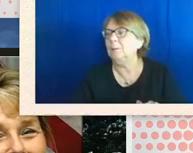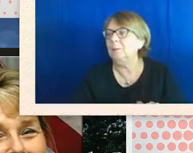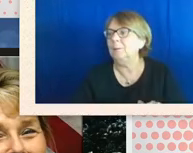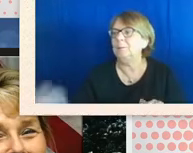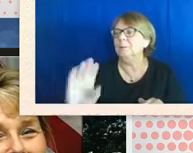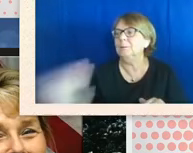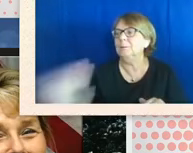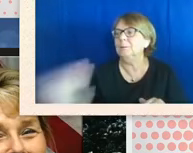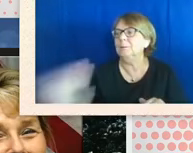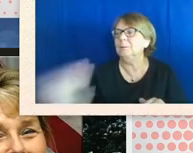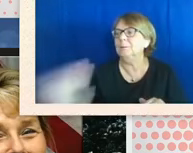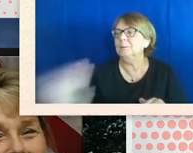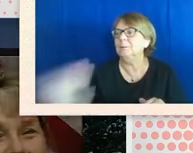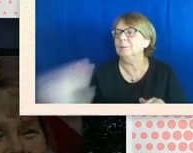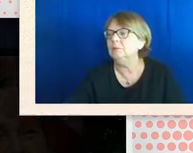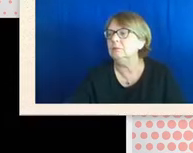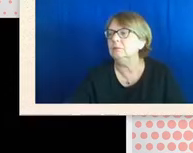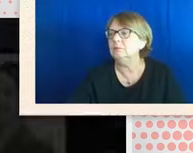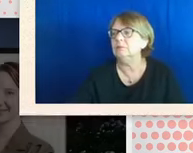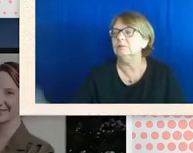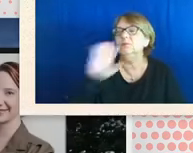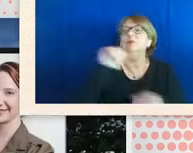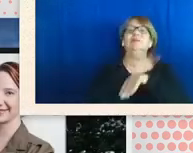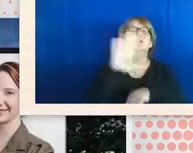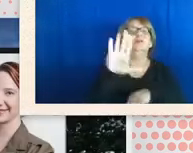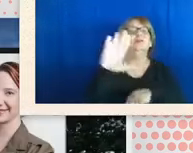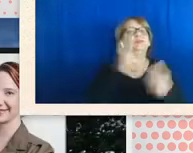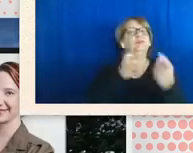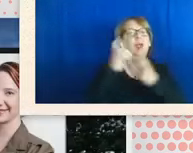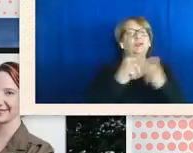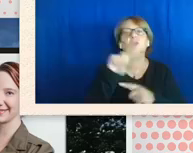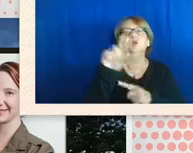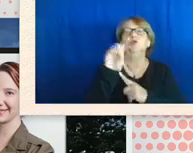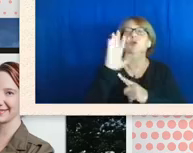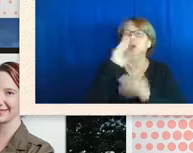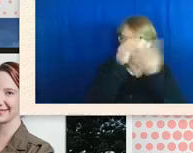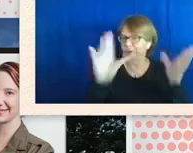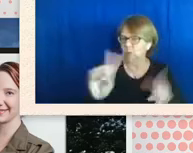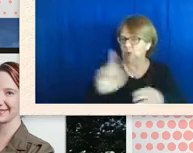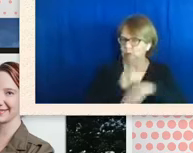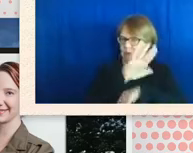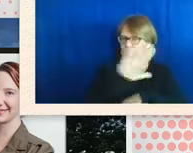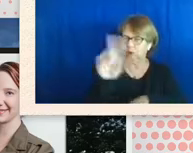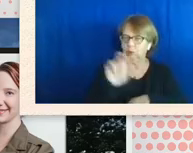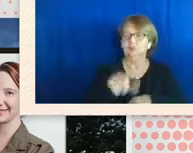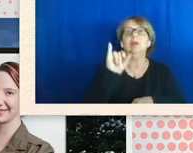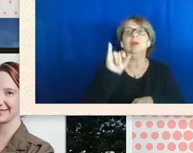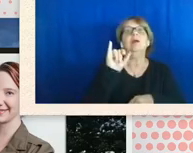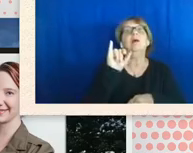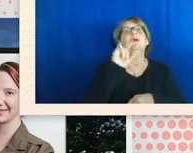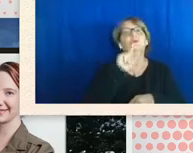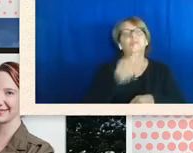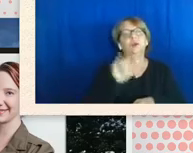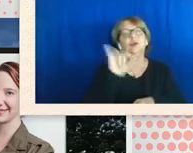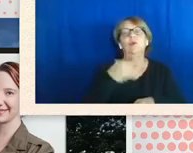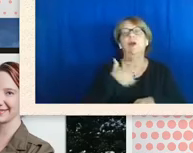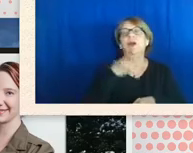please tell them where they can send those questions? Certainly. If you have a question for us, please email